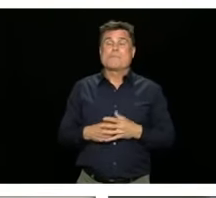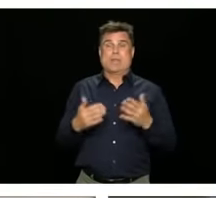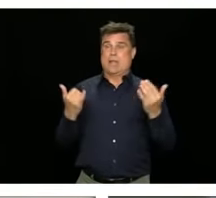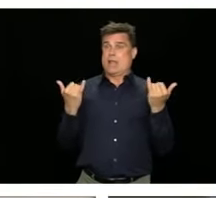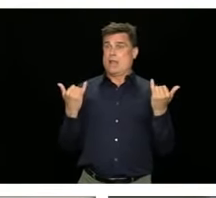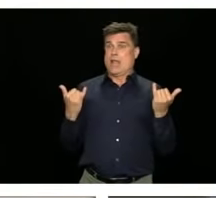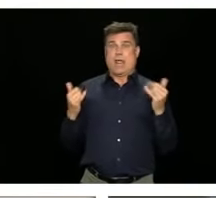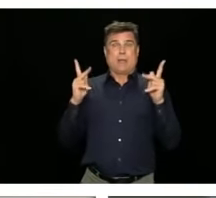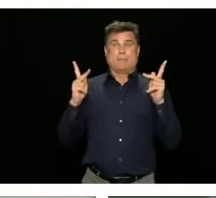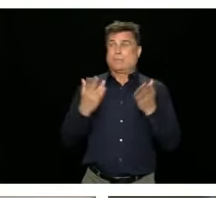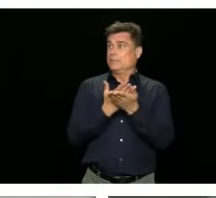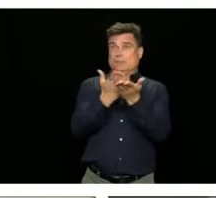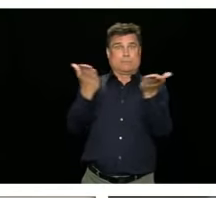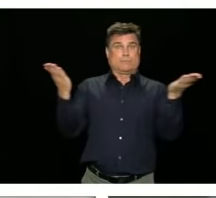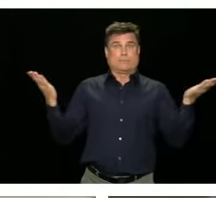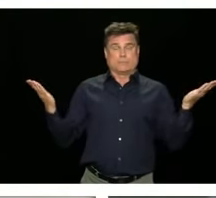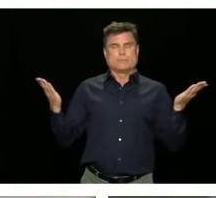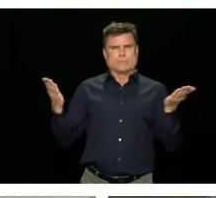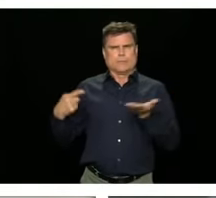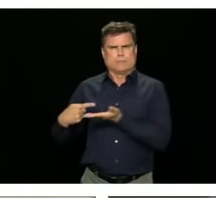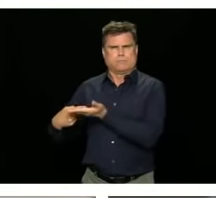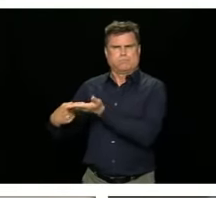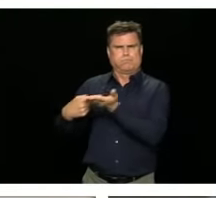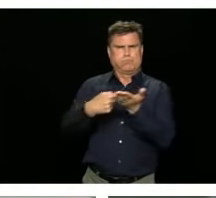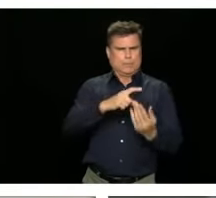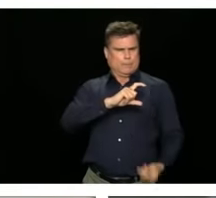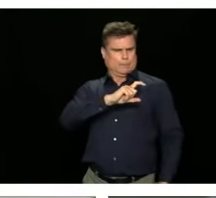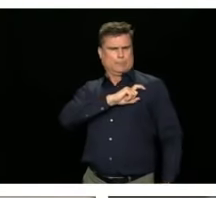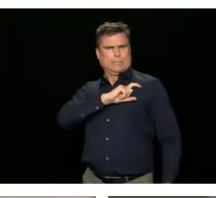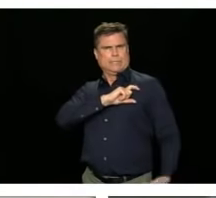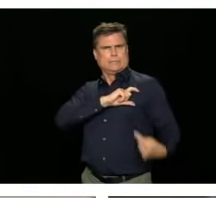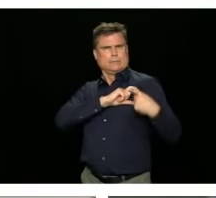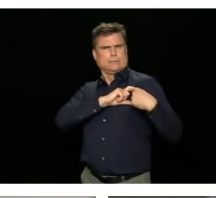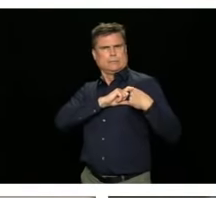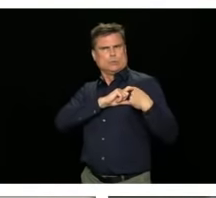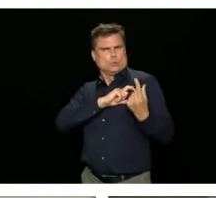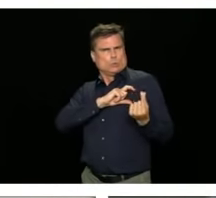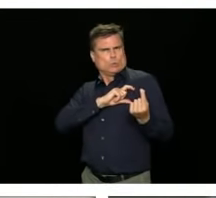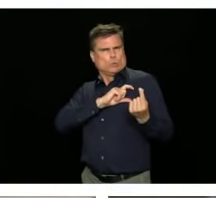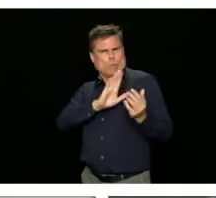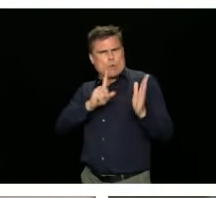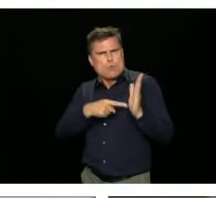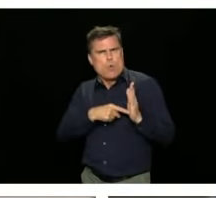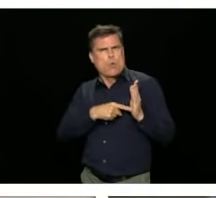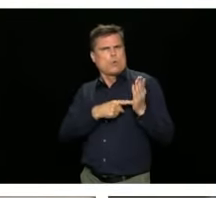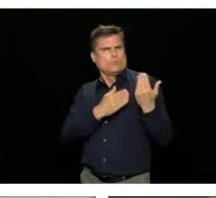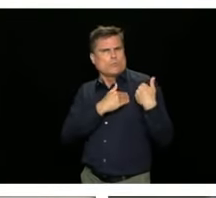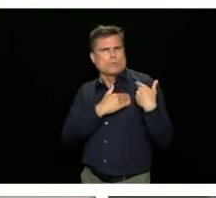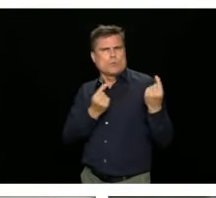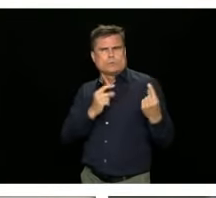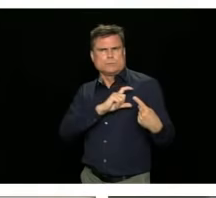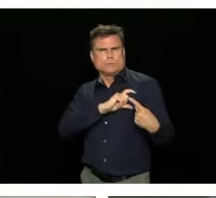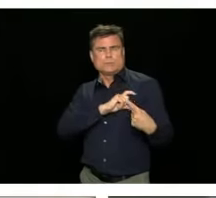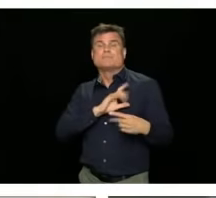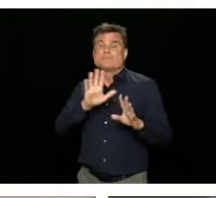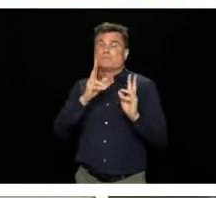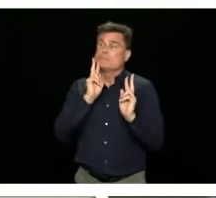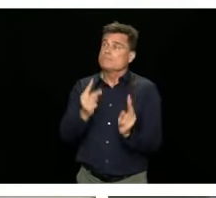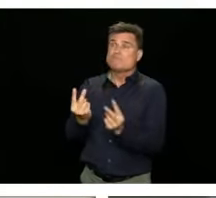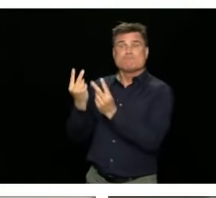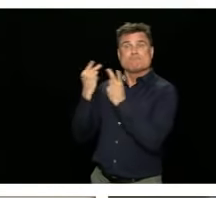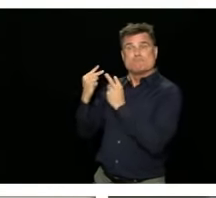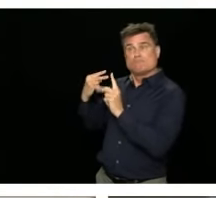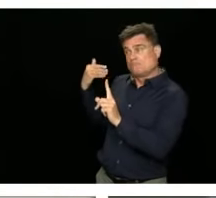start off by saying that over the decades, we've seen neoliberal capitalism, austerity